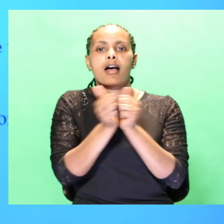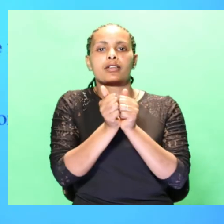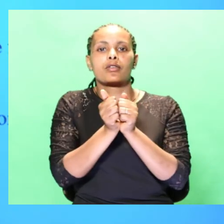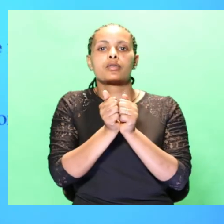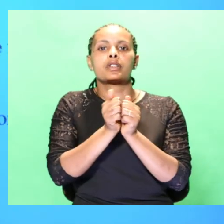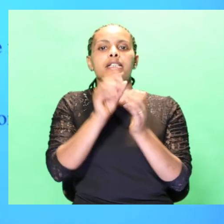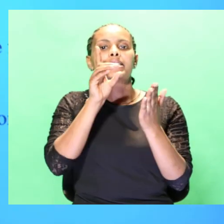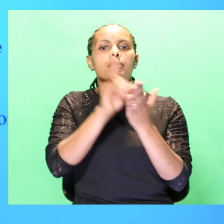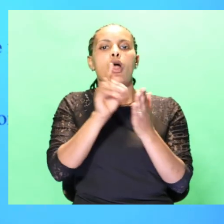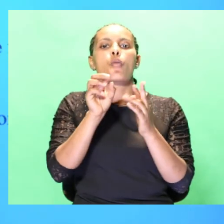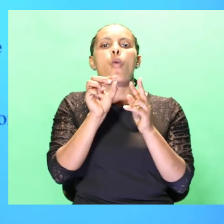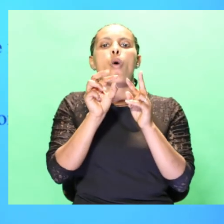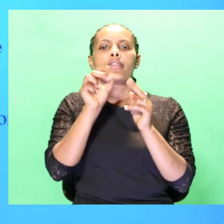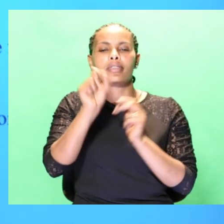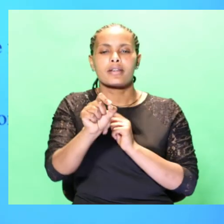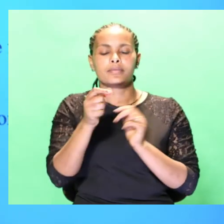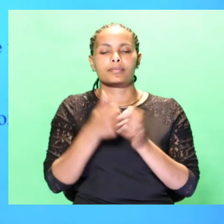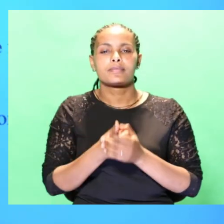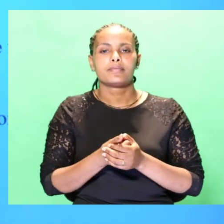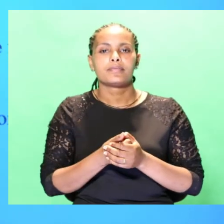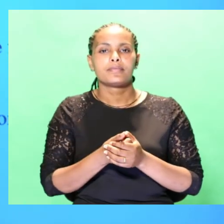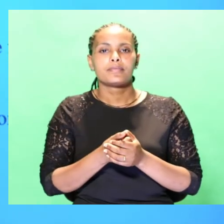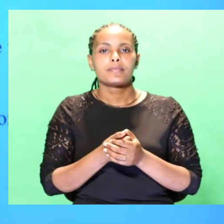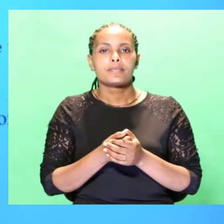the decimal point.